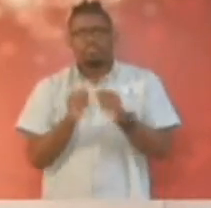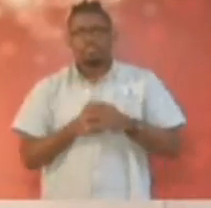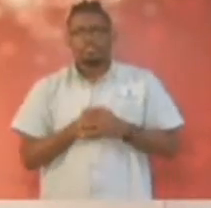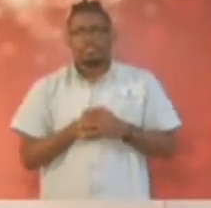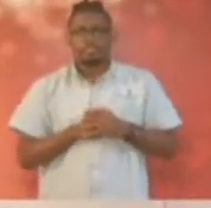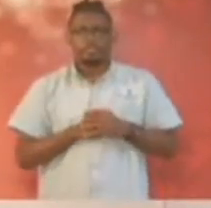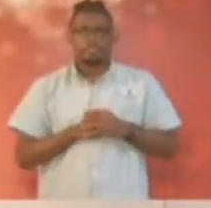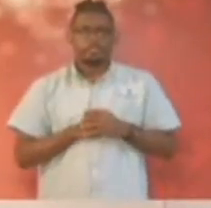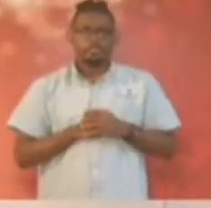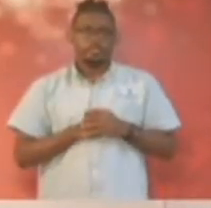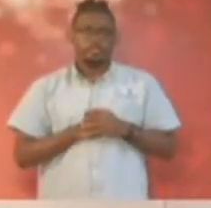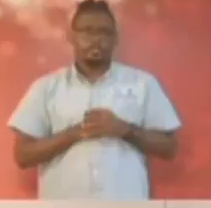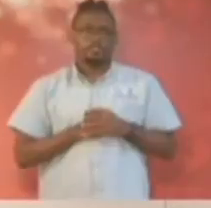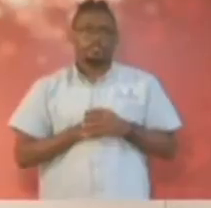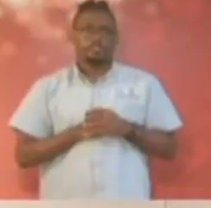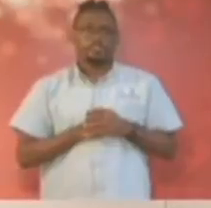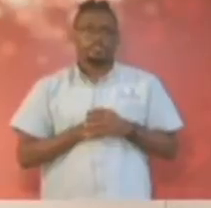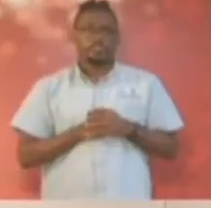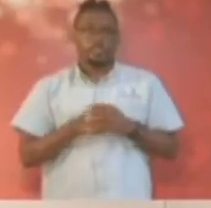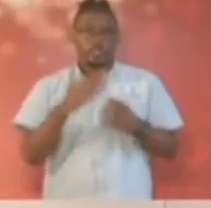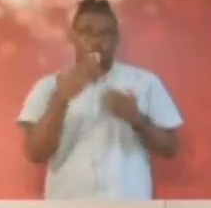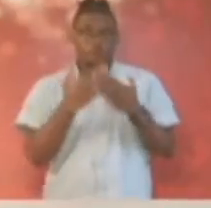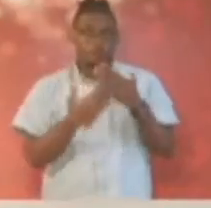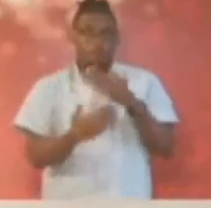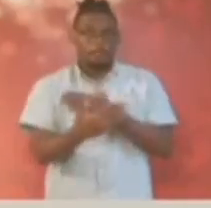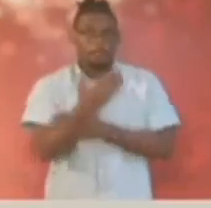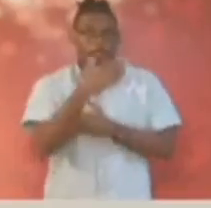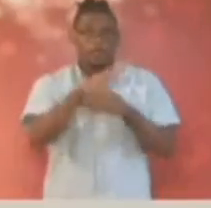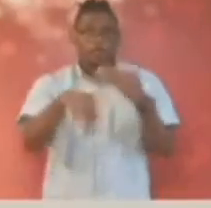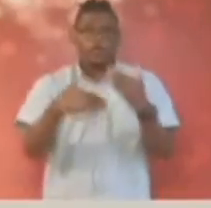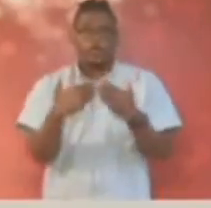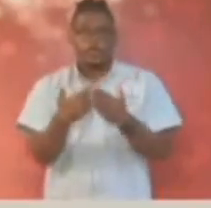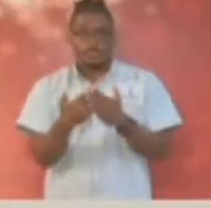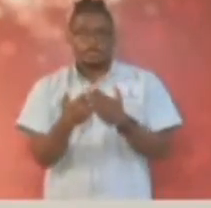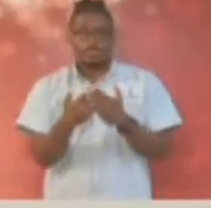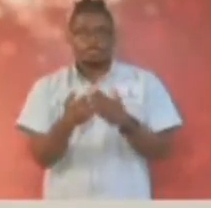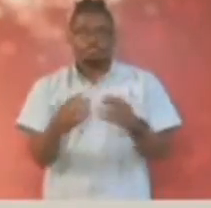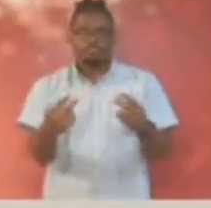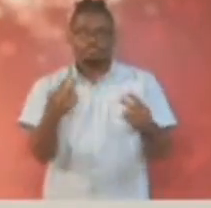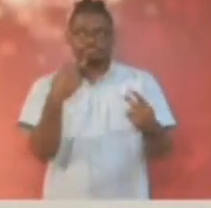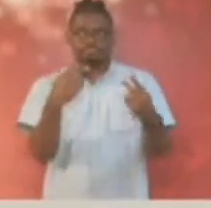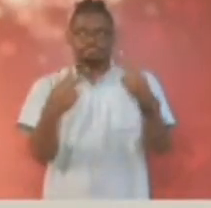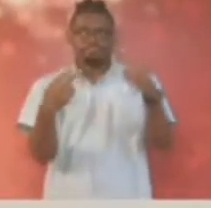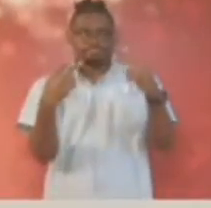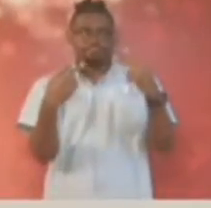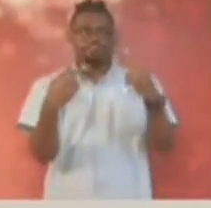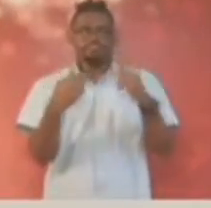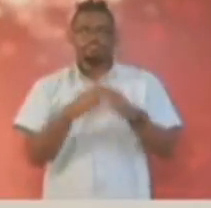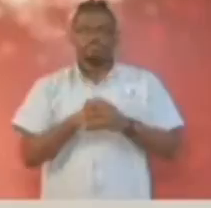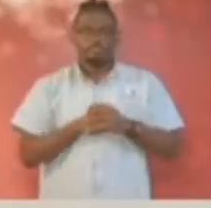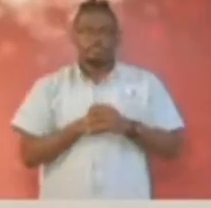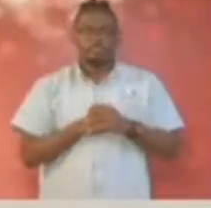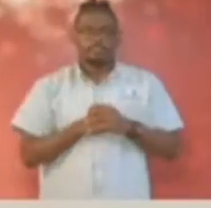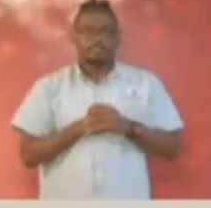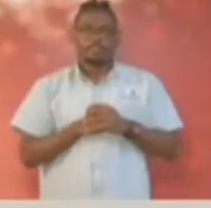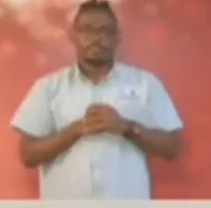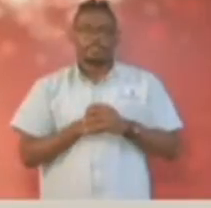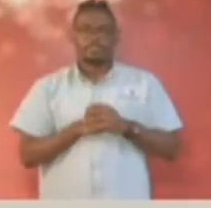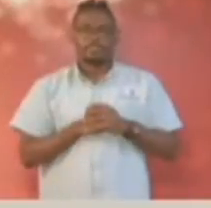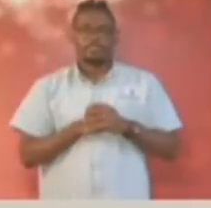Good morning. Thank you, Candace. Good morning to all looking at our presser this morning. I'm going